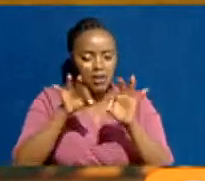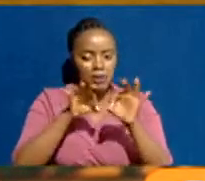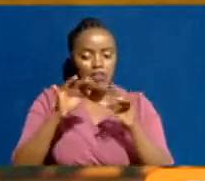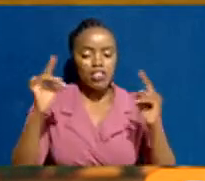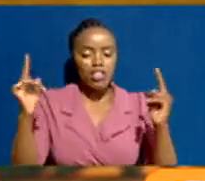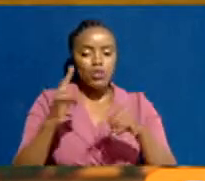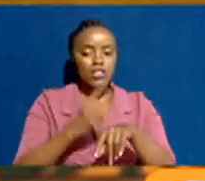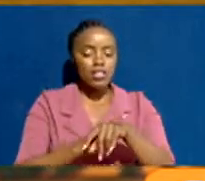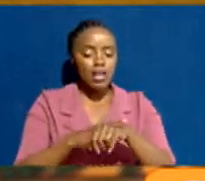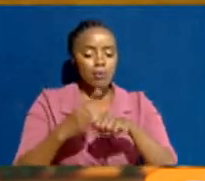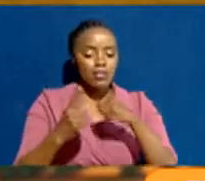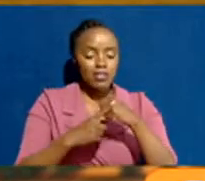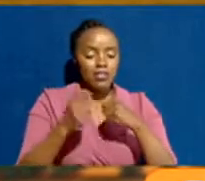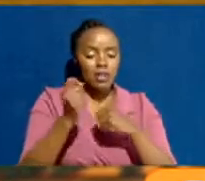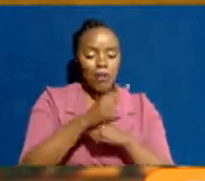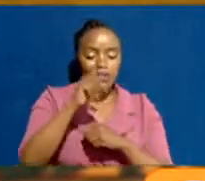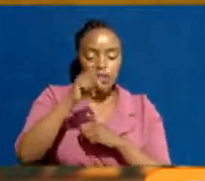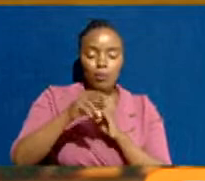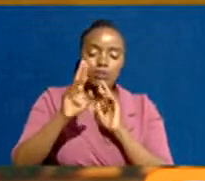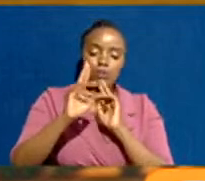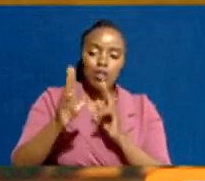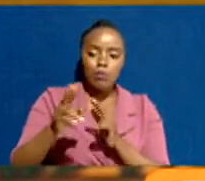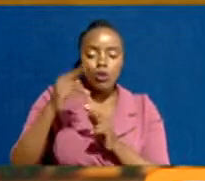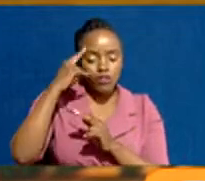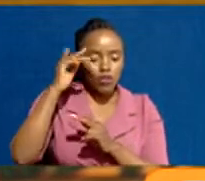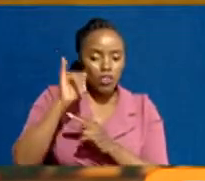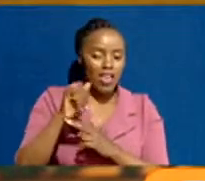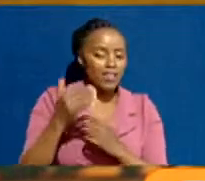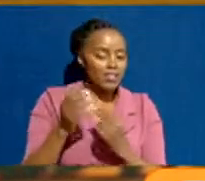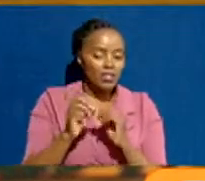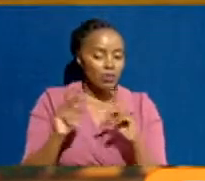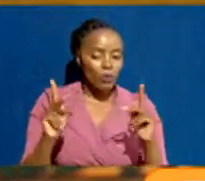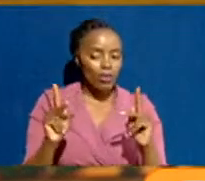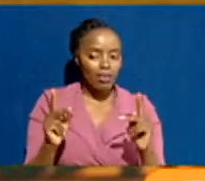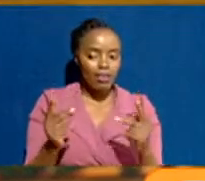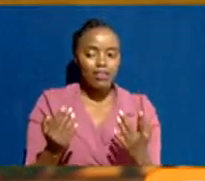short. Within 6 months, they should be submitting, I think, their report or something like that.